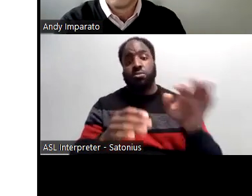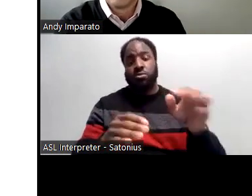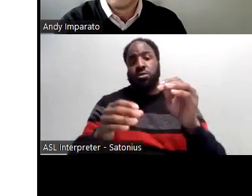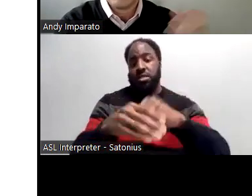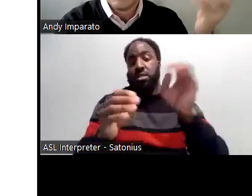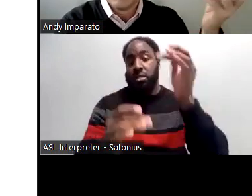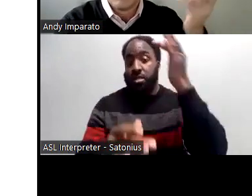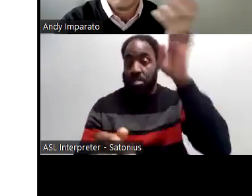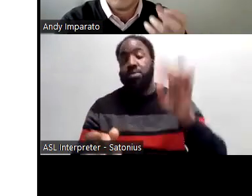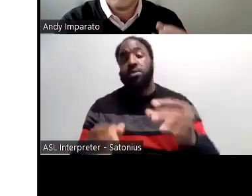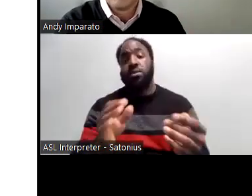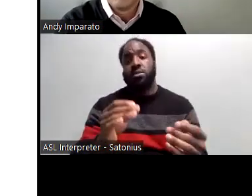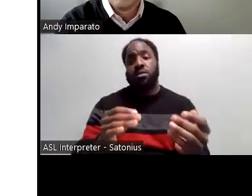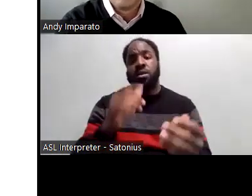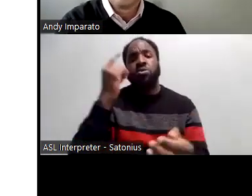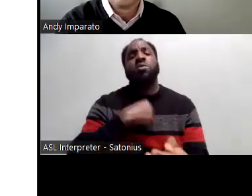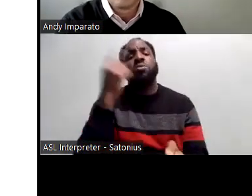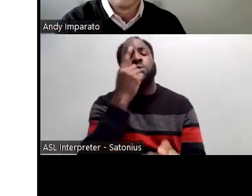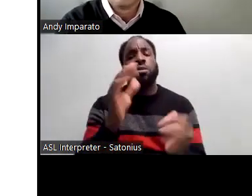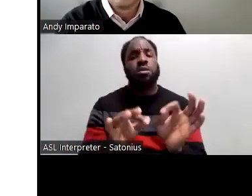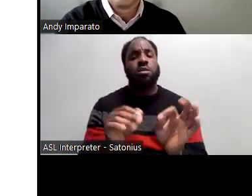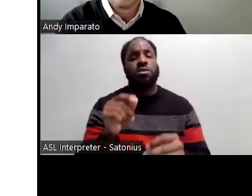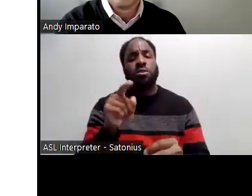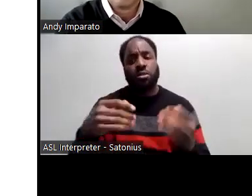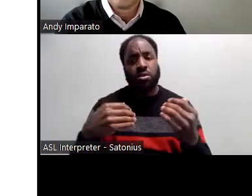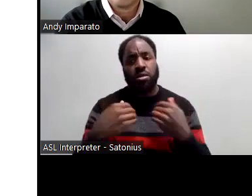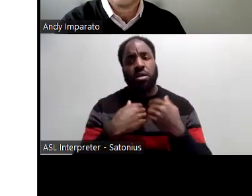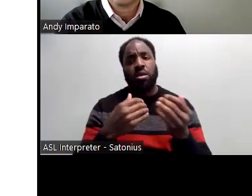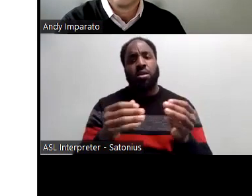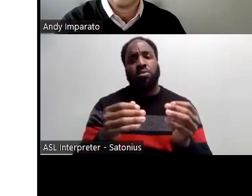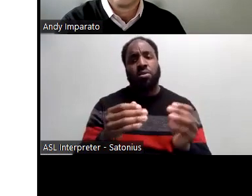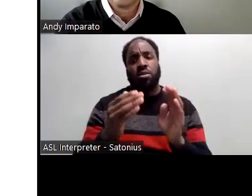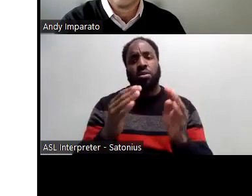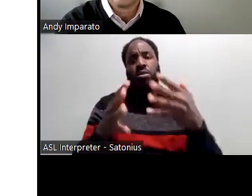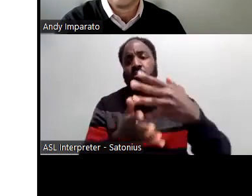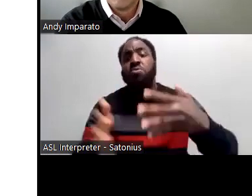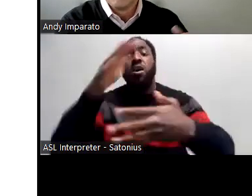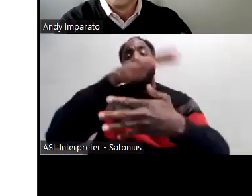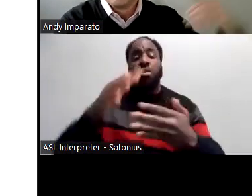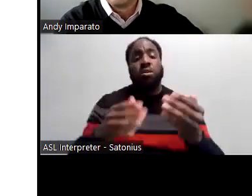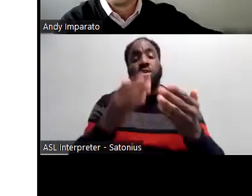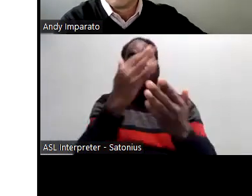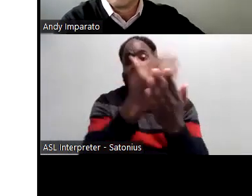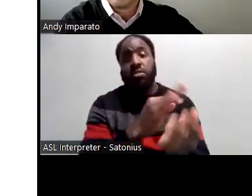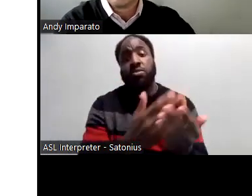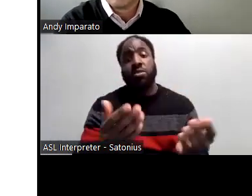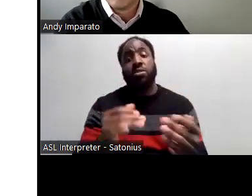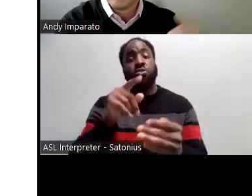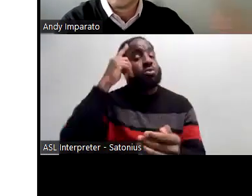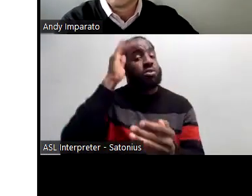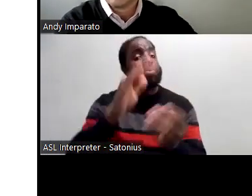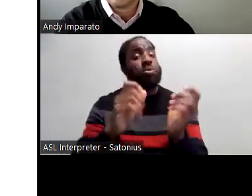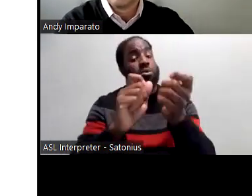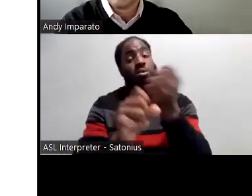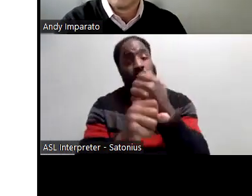so many things, and I'm wondering if you've got a prioritized list of things that you think would create